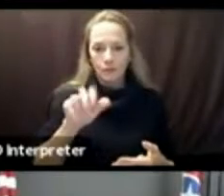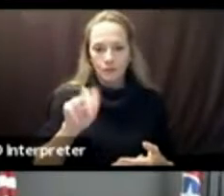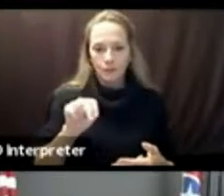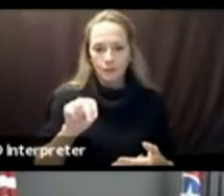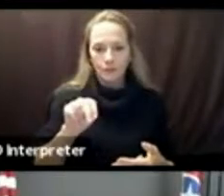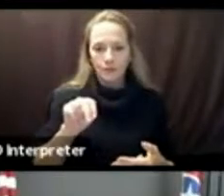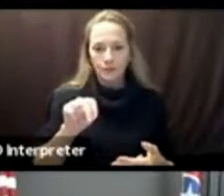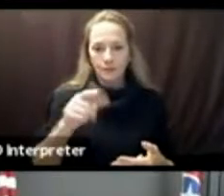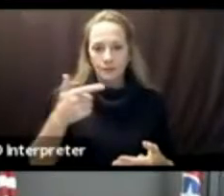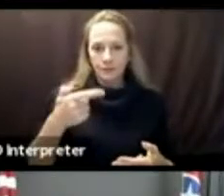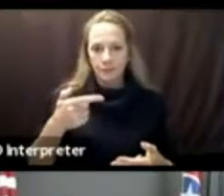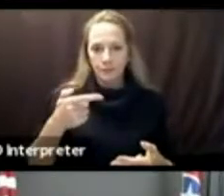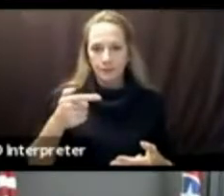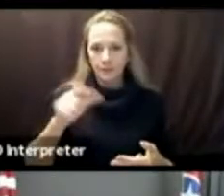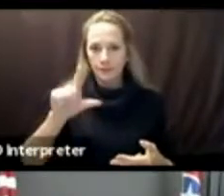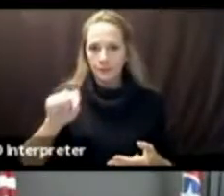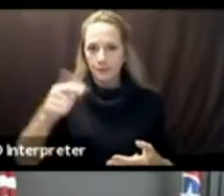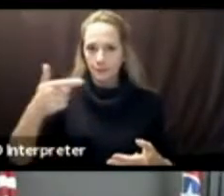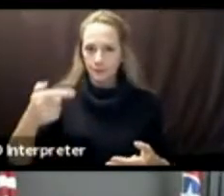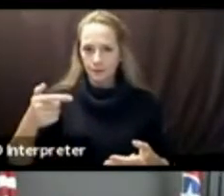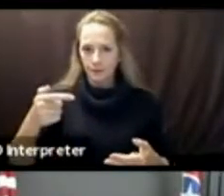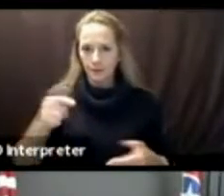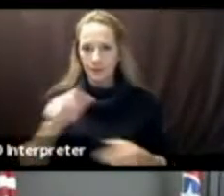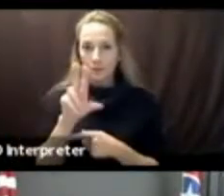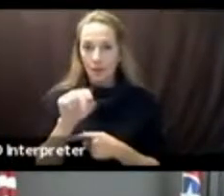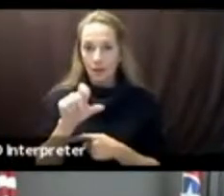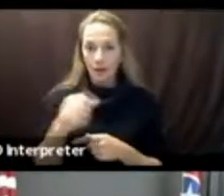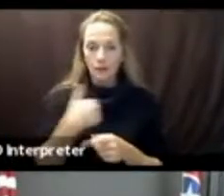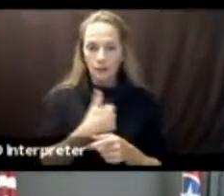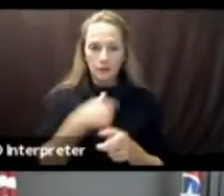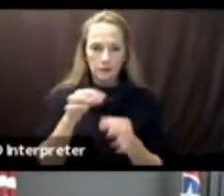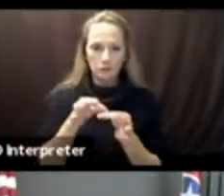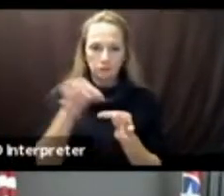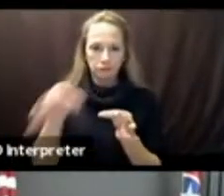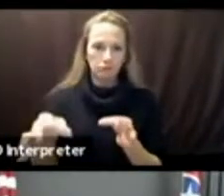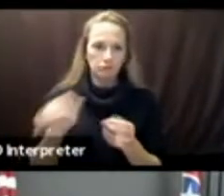1/21/2021 unless we extend it.